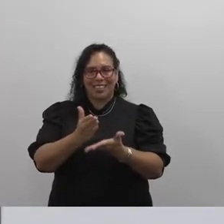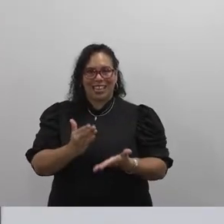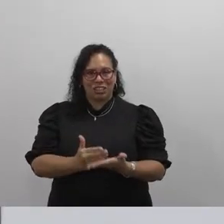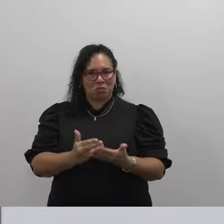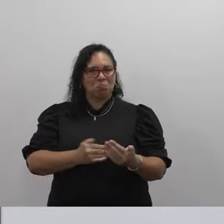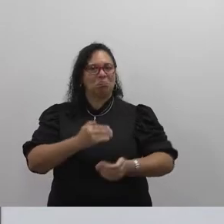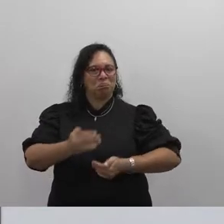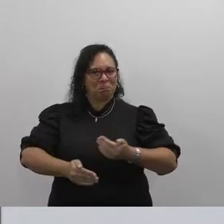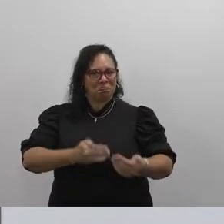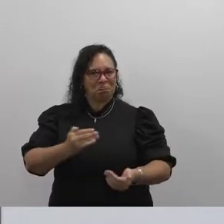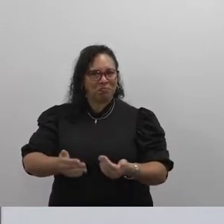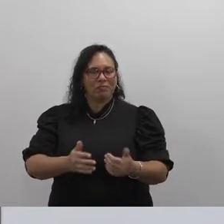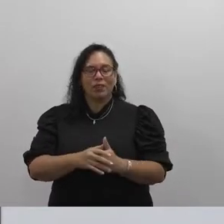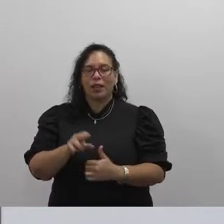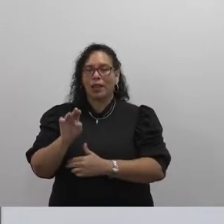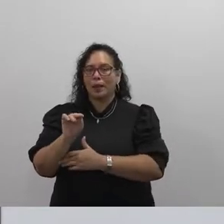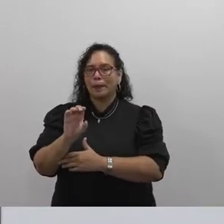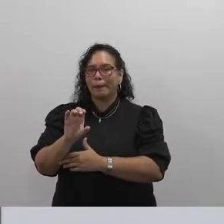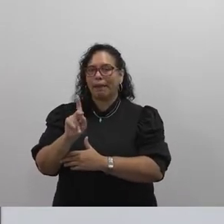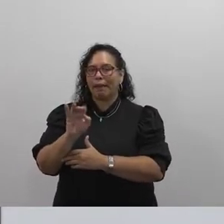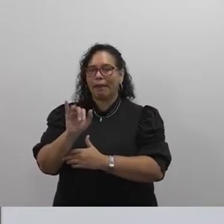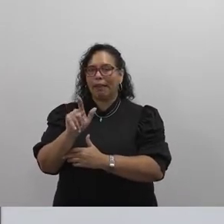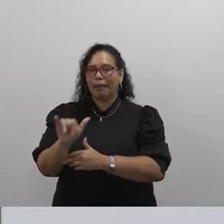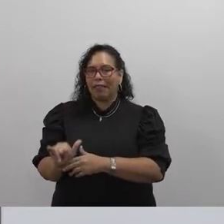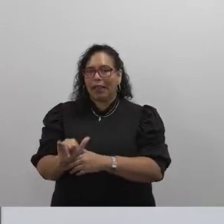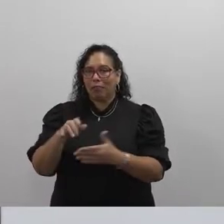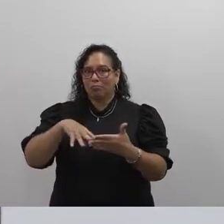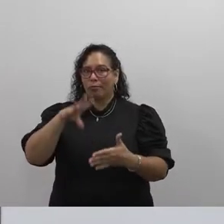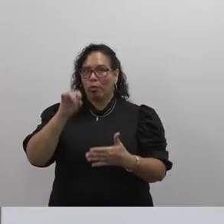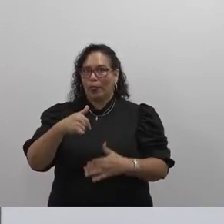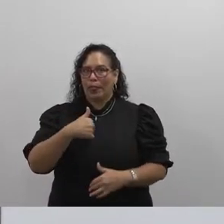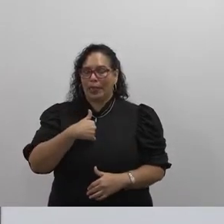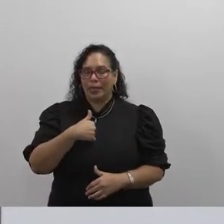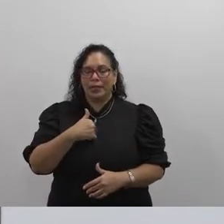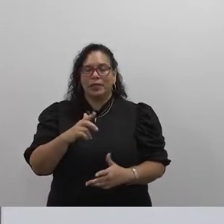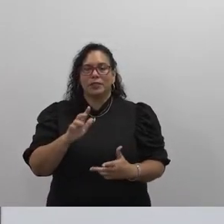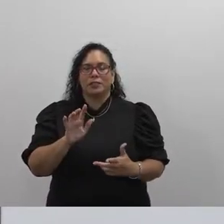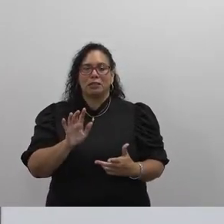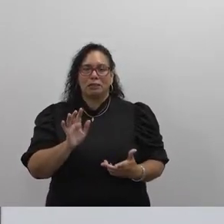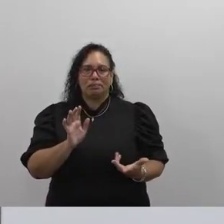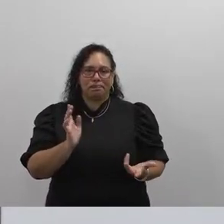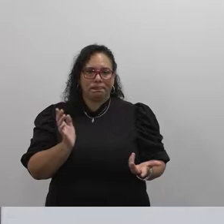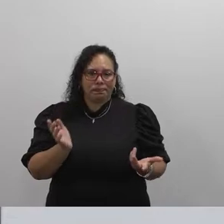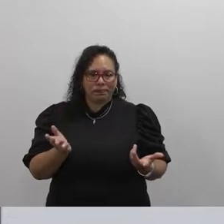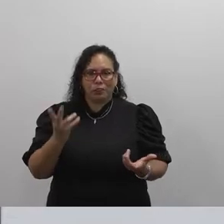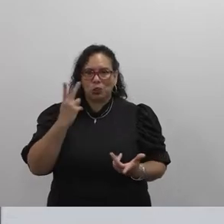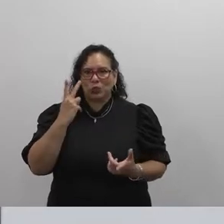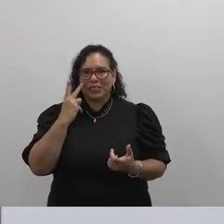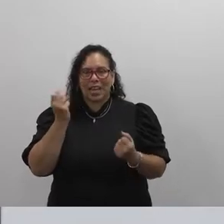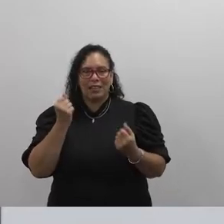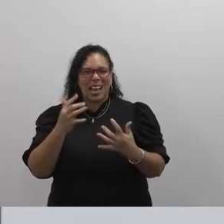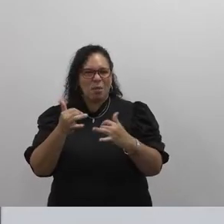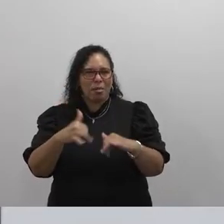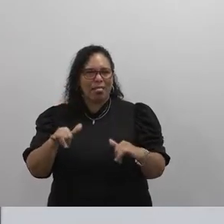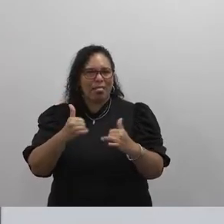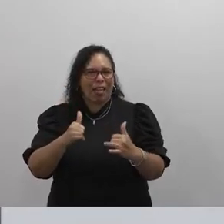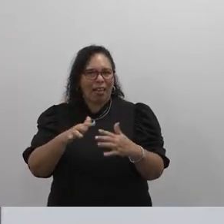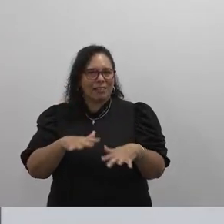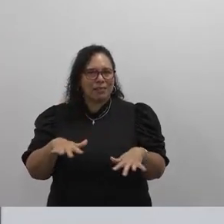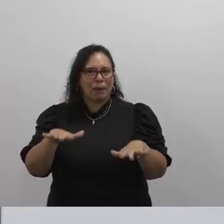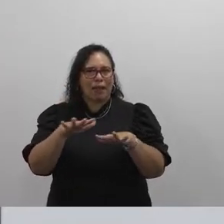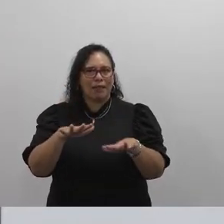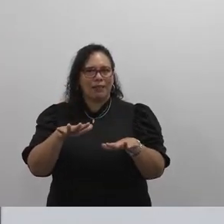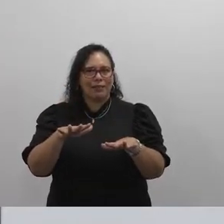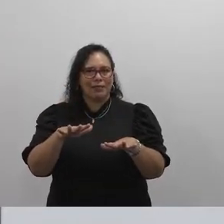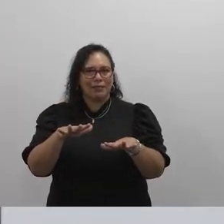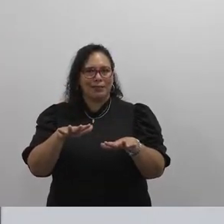there. So with McKinley, some of the key takeaways for me via that note section was, you see a whole lot of play space out there, but